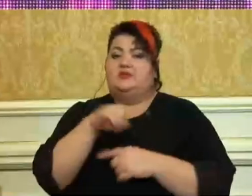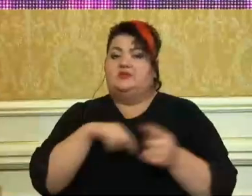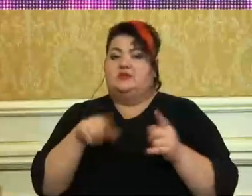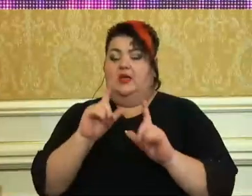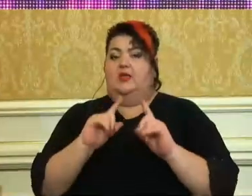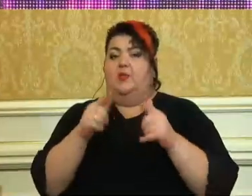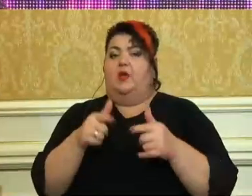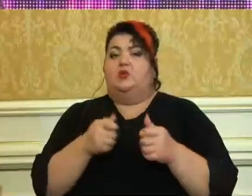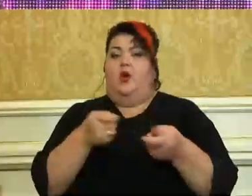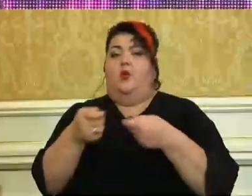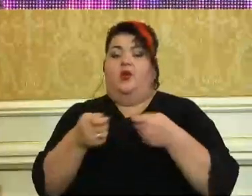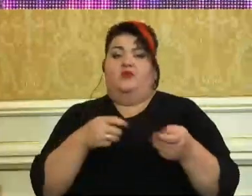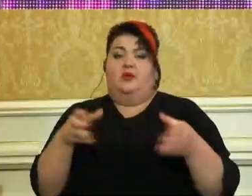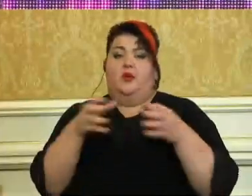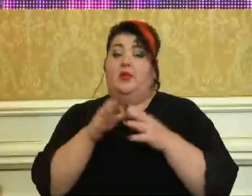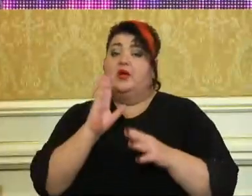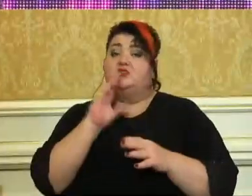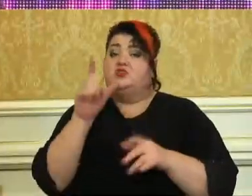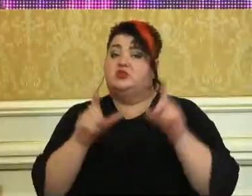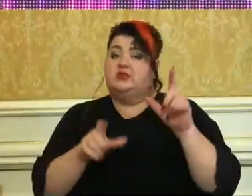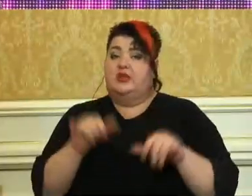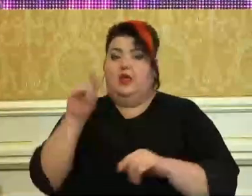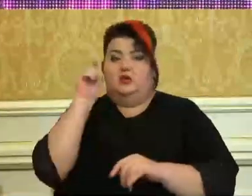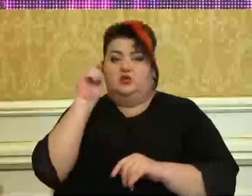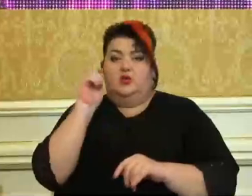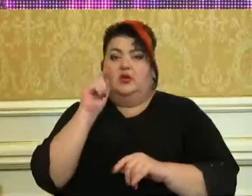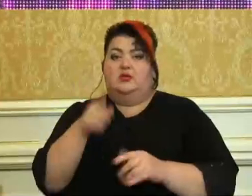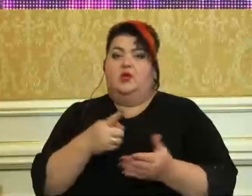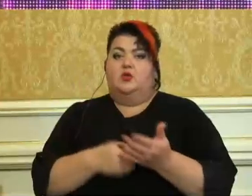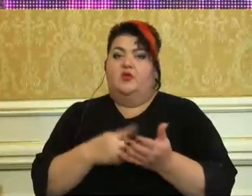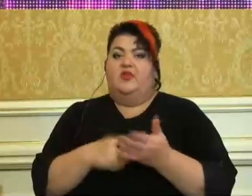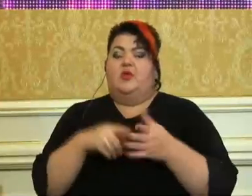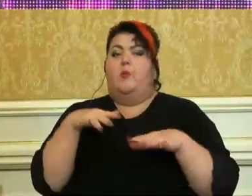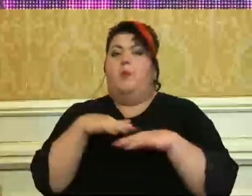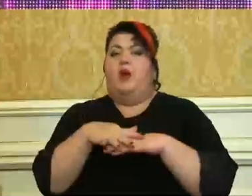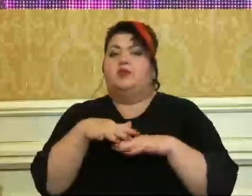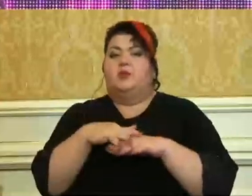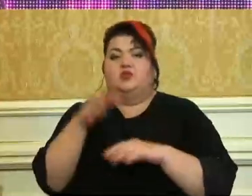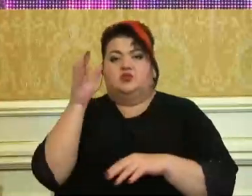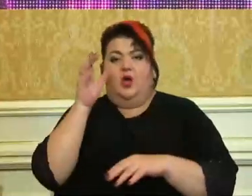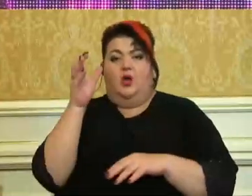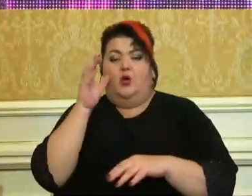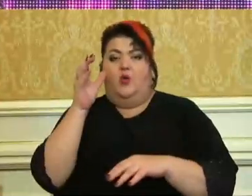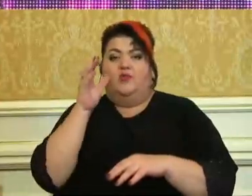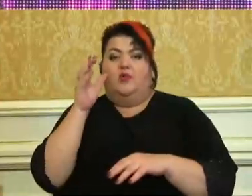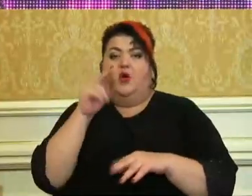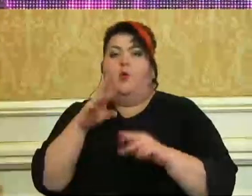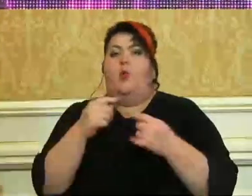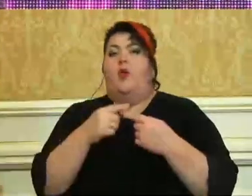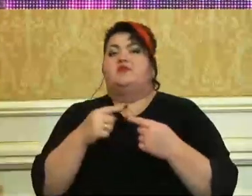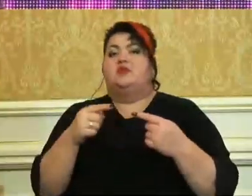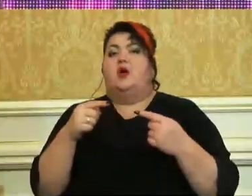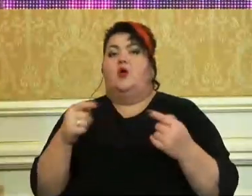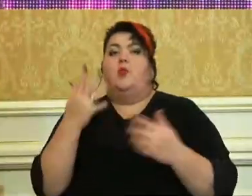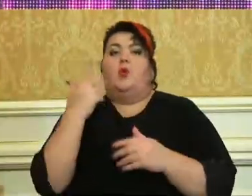to come to the management of the company. The second, men and women, mathematically it was proved, scientific empiric